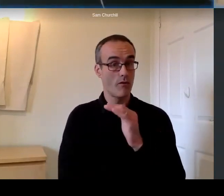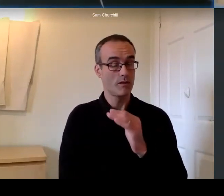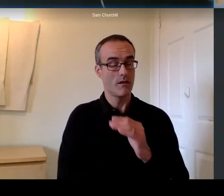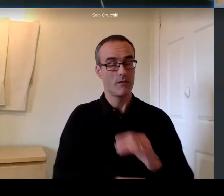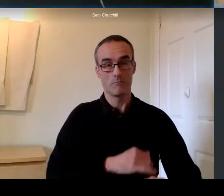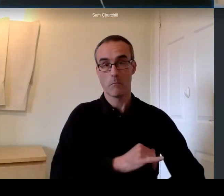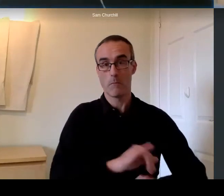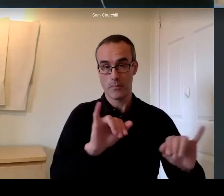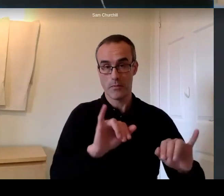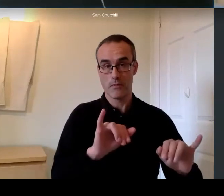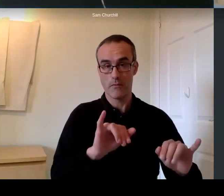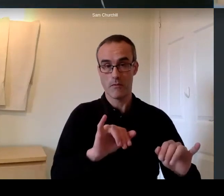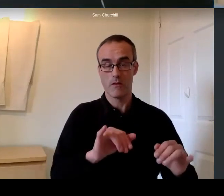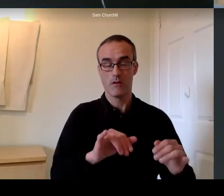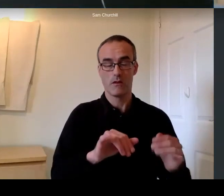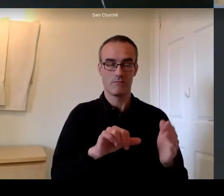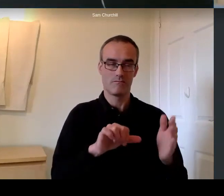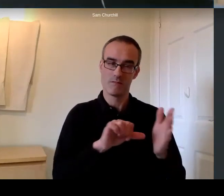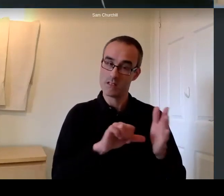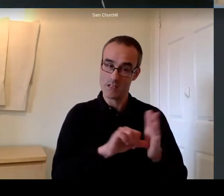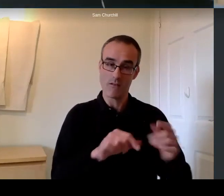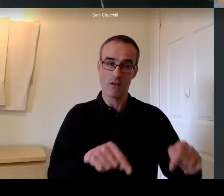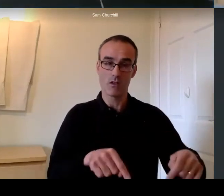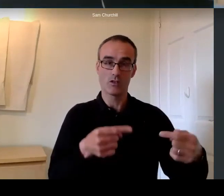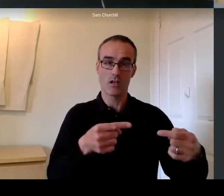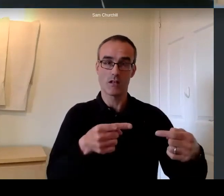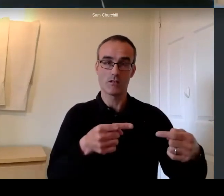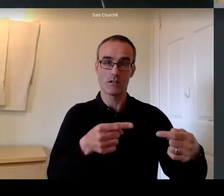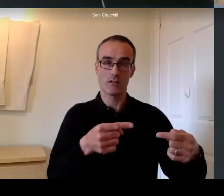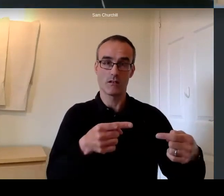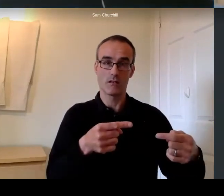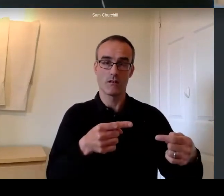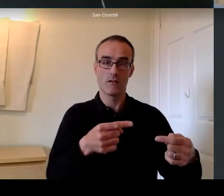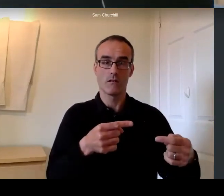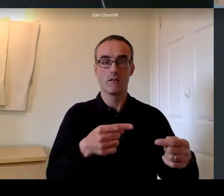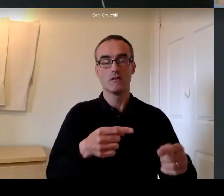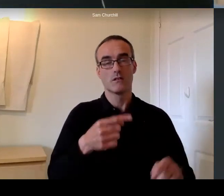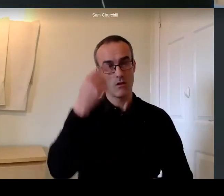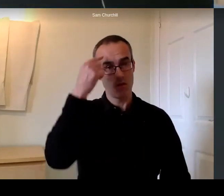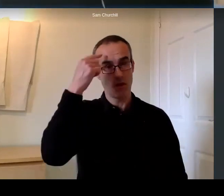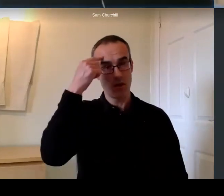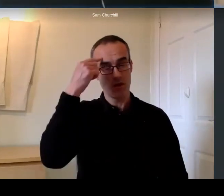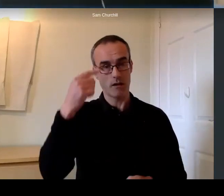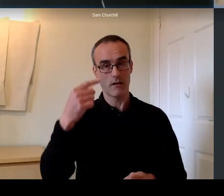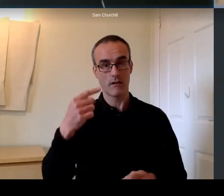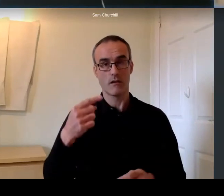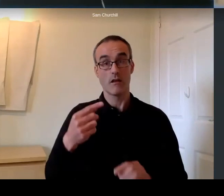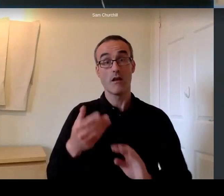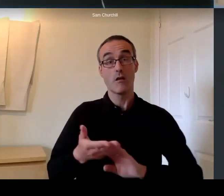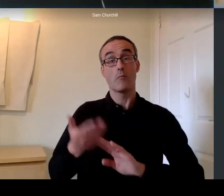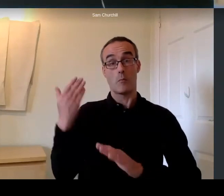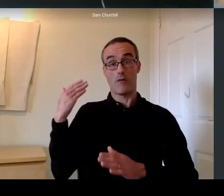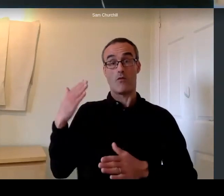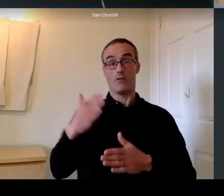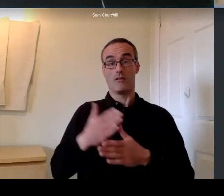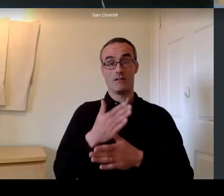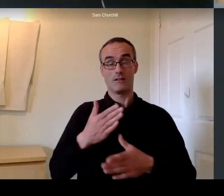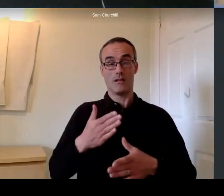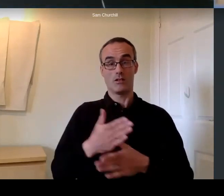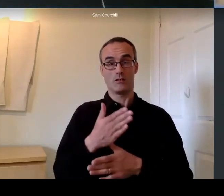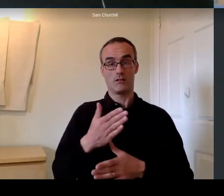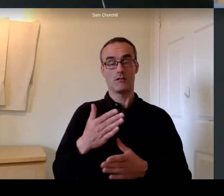hear from some of the community organisations that have supported with that emergency response in some of the sessions earlier. Okay, we have a question for the